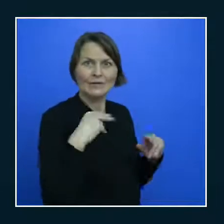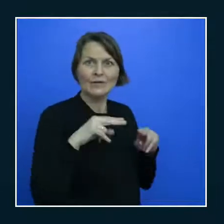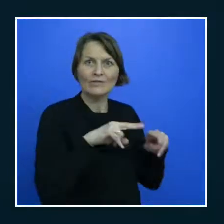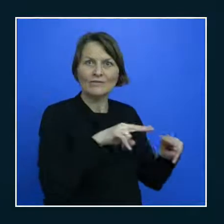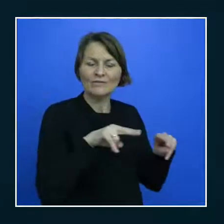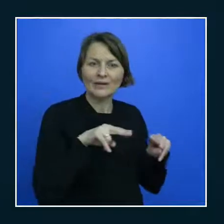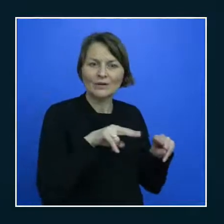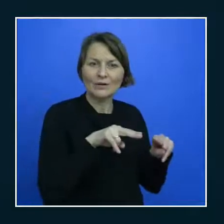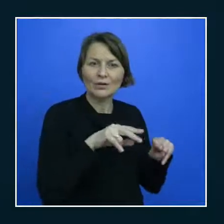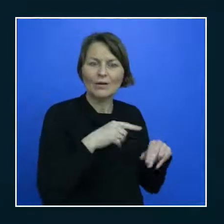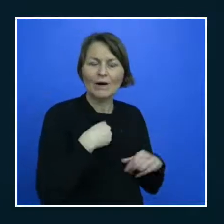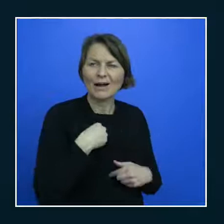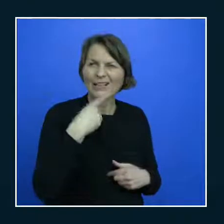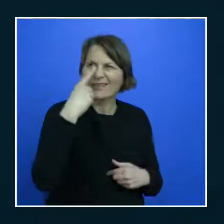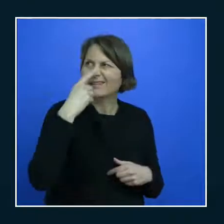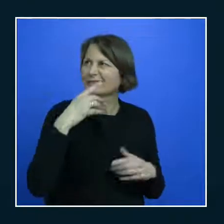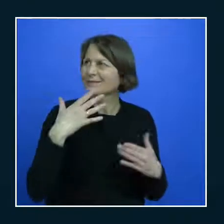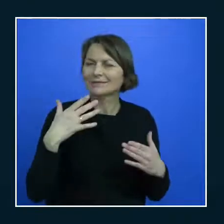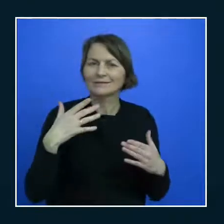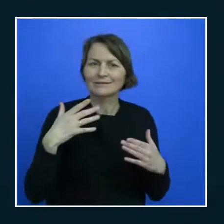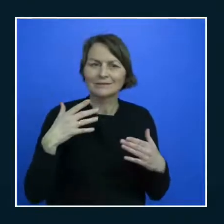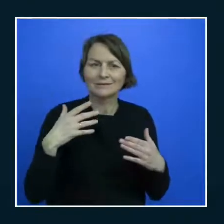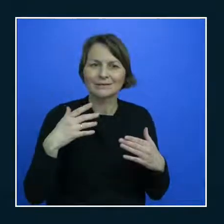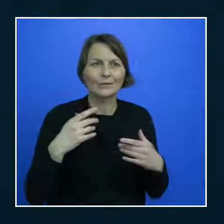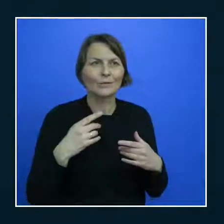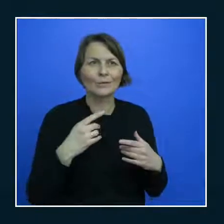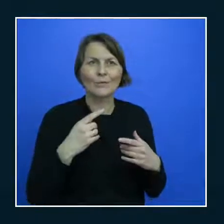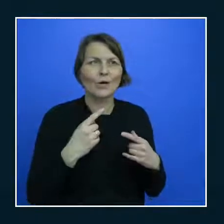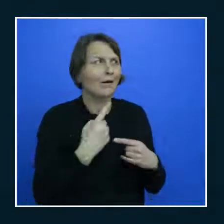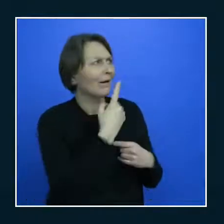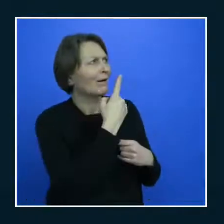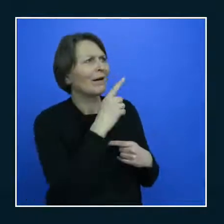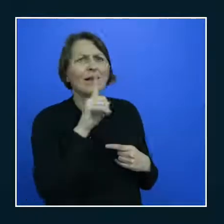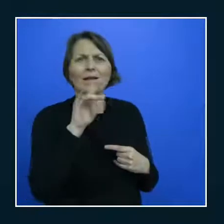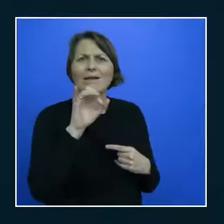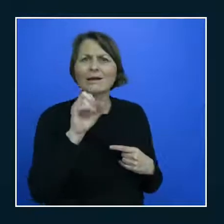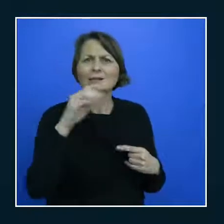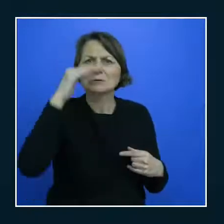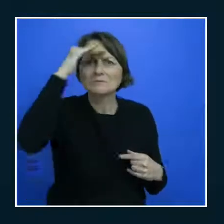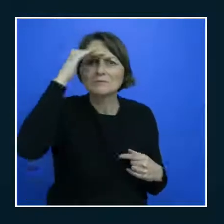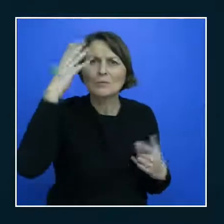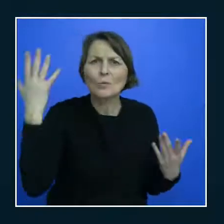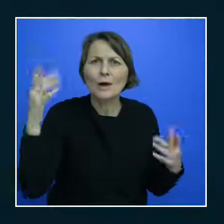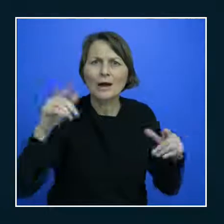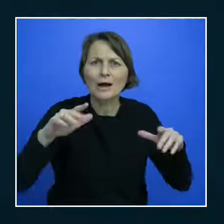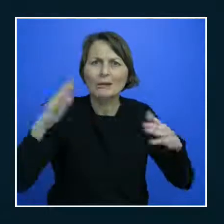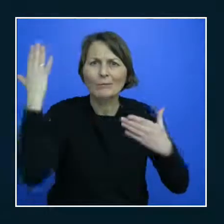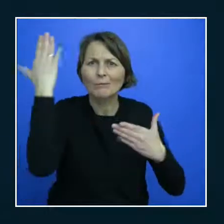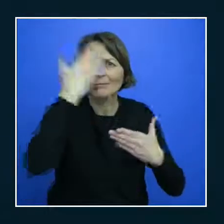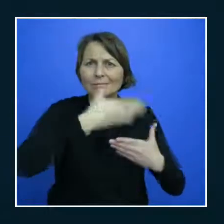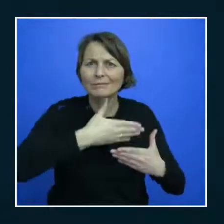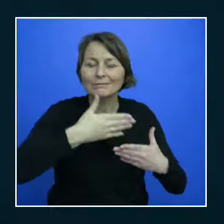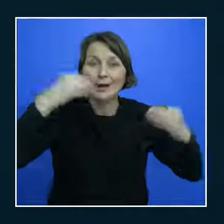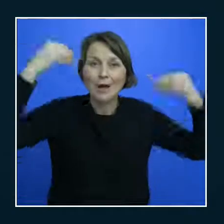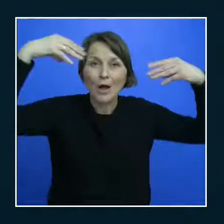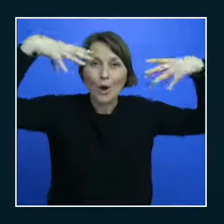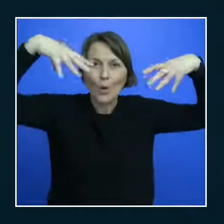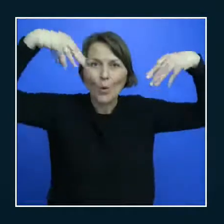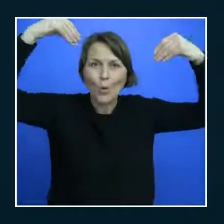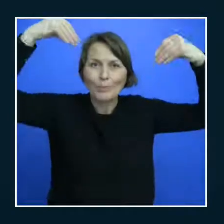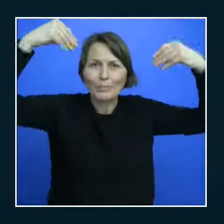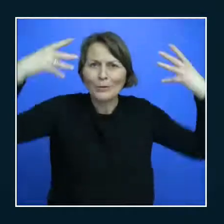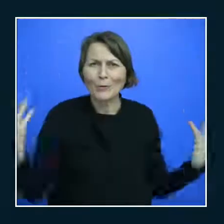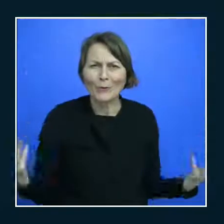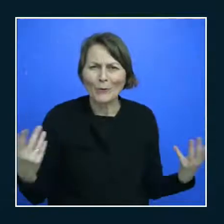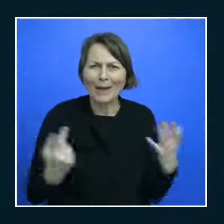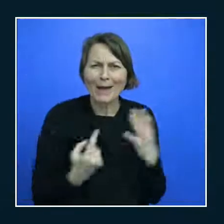Lars, which Sorry, I'm here. conveniently skipped. The lights went off. He turned off the light. I mean, it